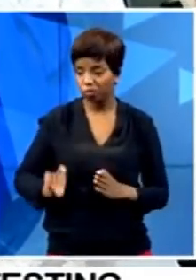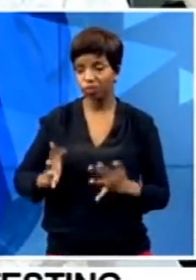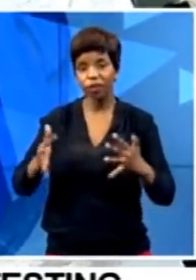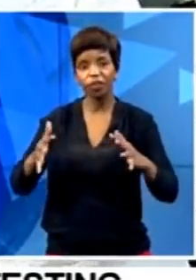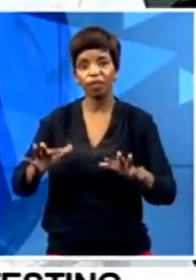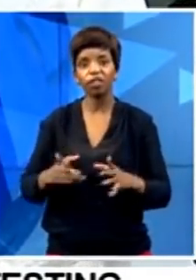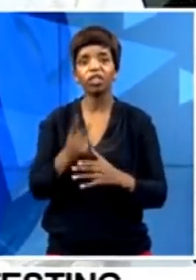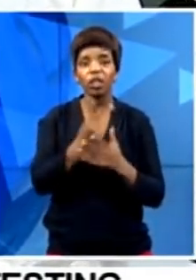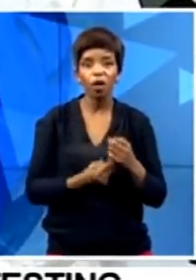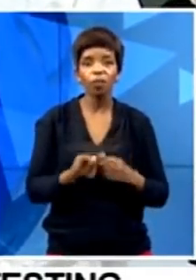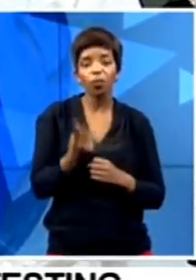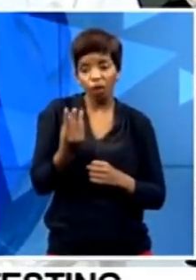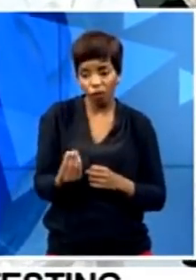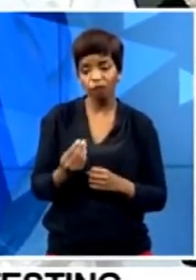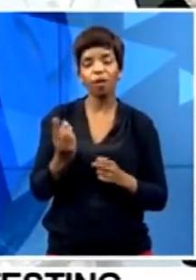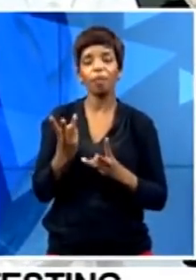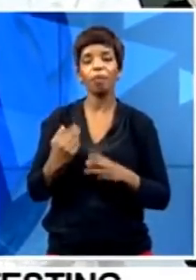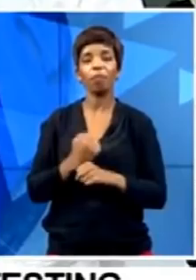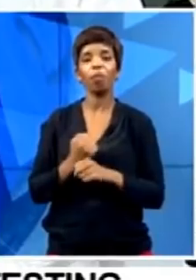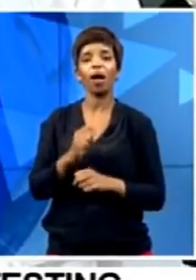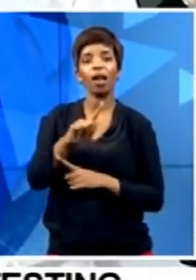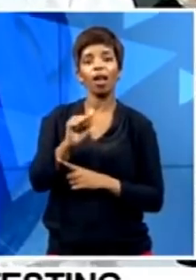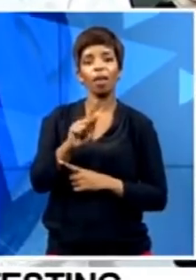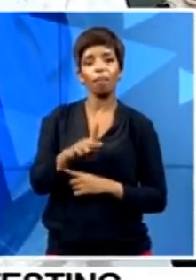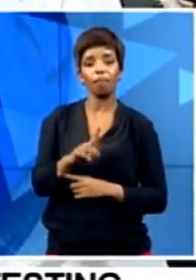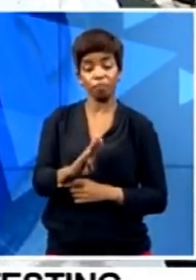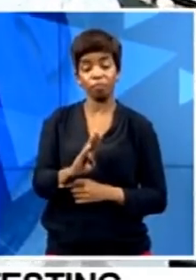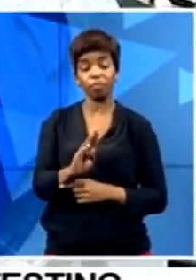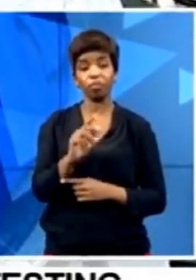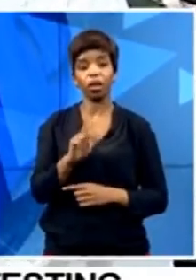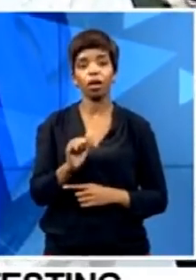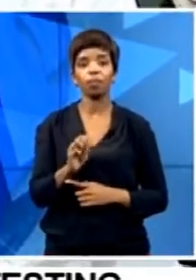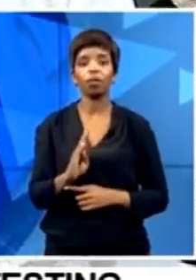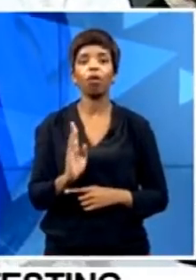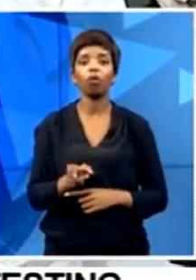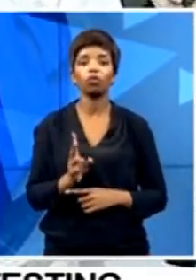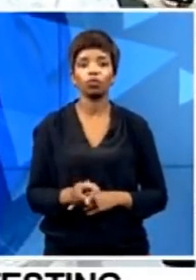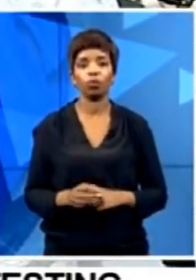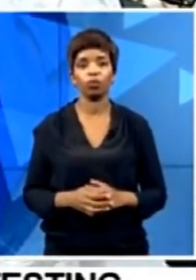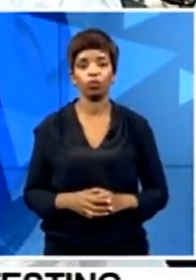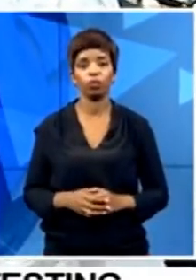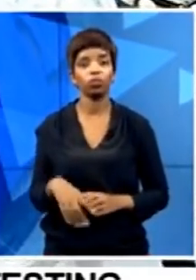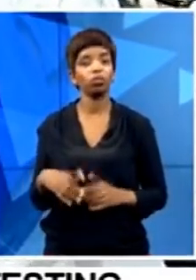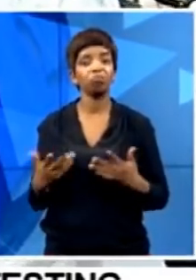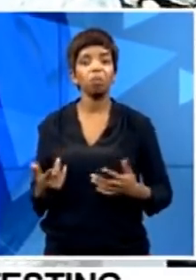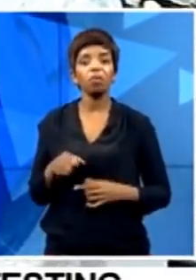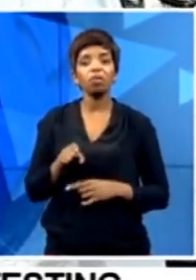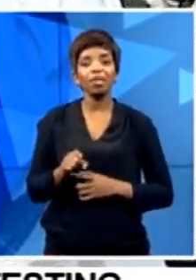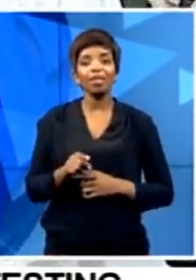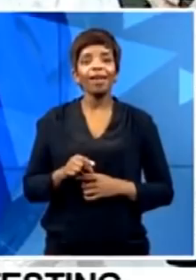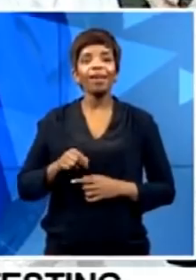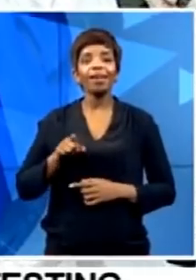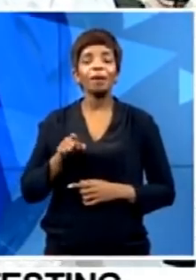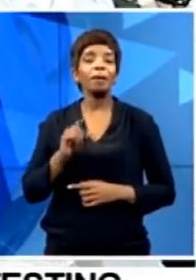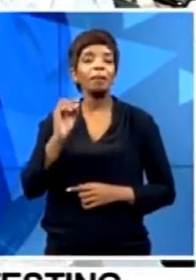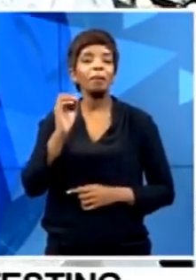Premier key now is to try and encourage people to come to the testing centers. There is a lot of information, especially in terms of the township and the rural areas. So as you